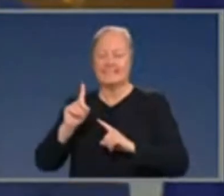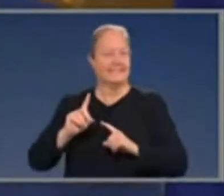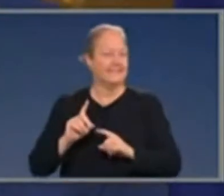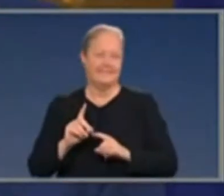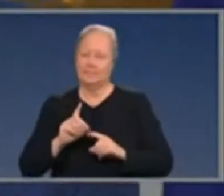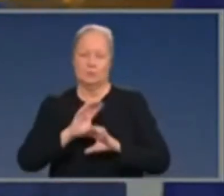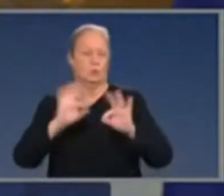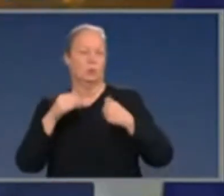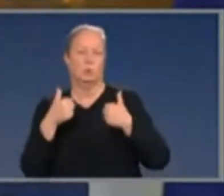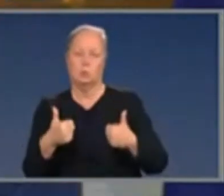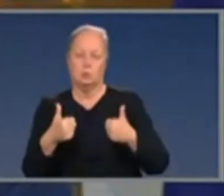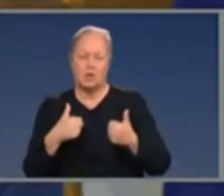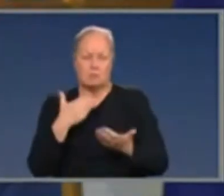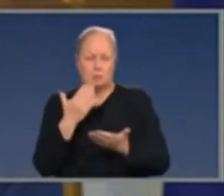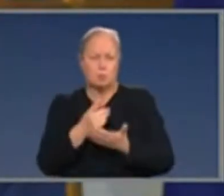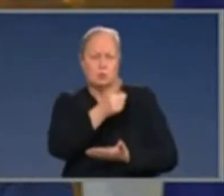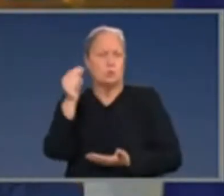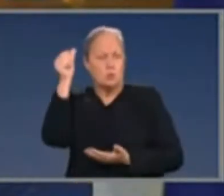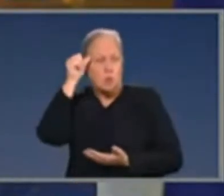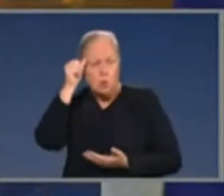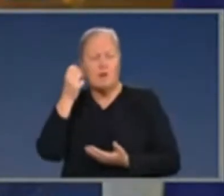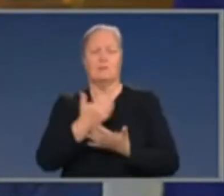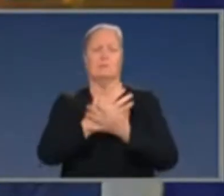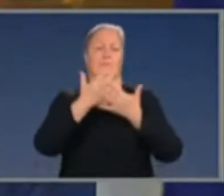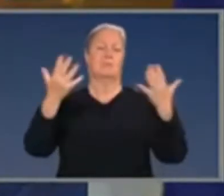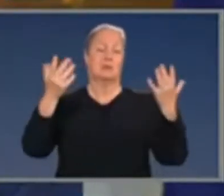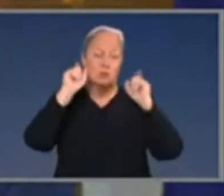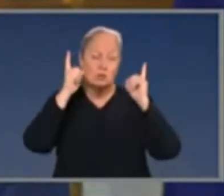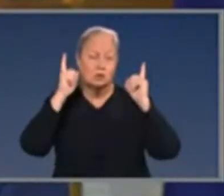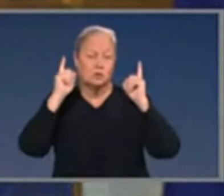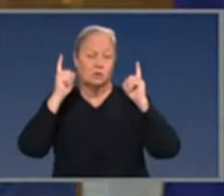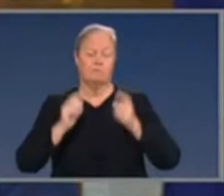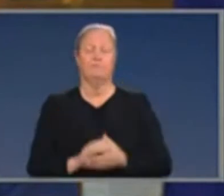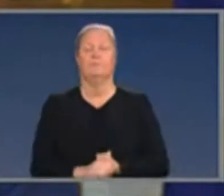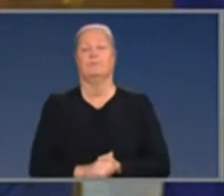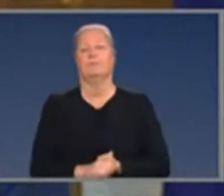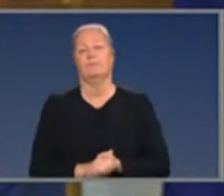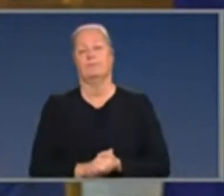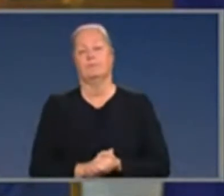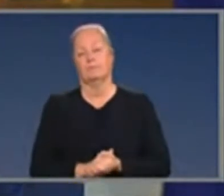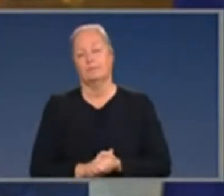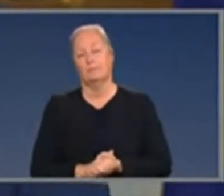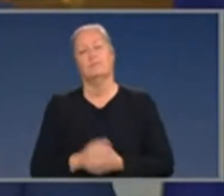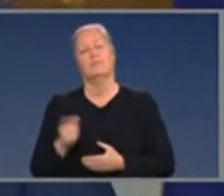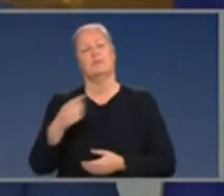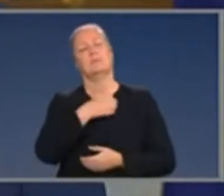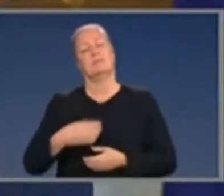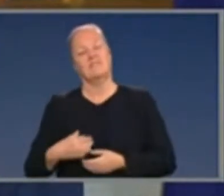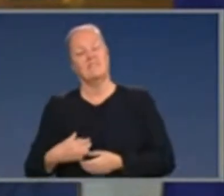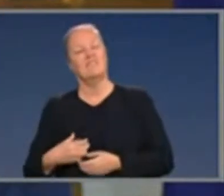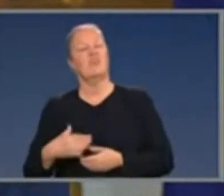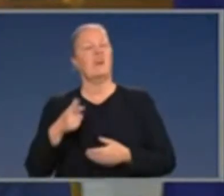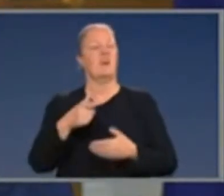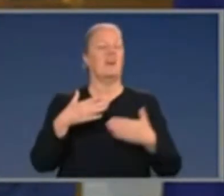heard reported and which trouble all of us about that. And obviously the Minister for Aged Care, Minister Colbeck,